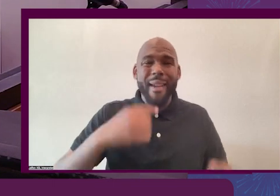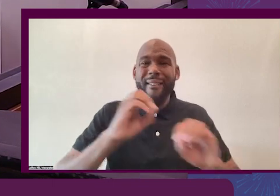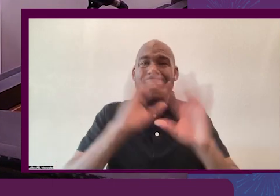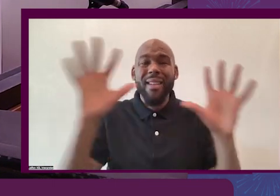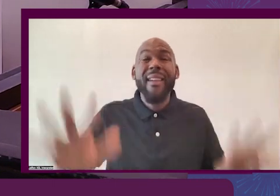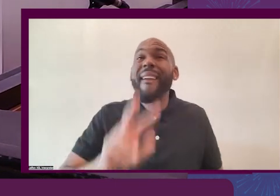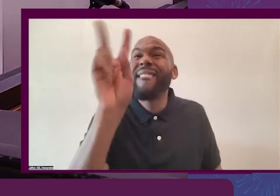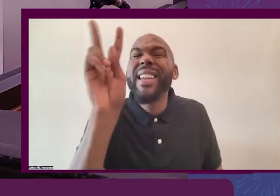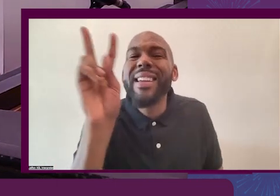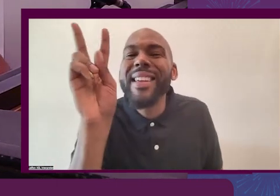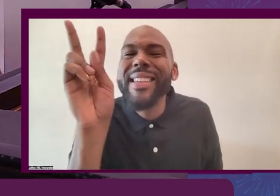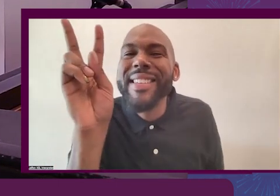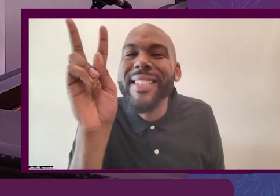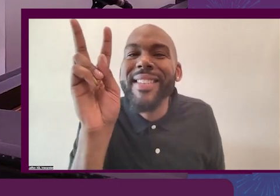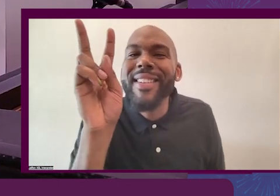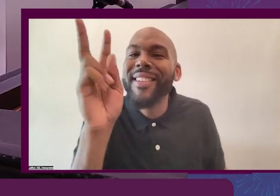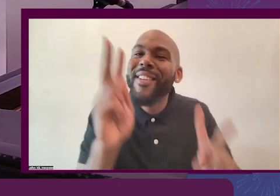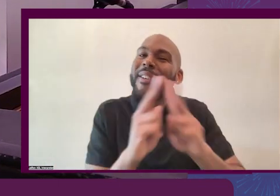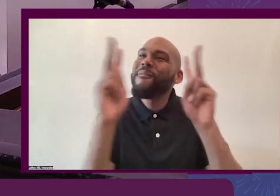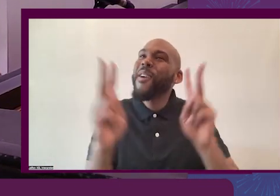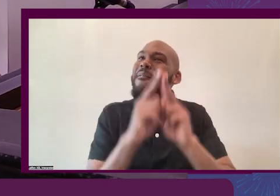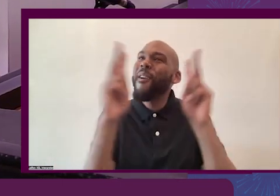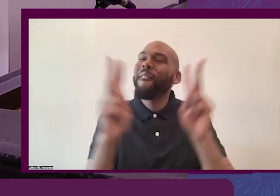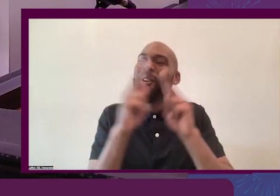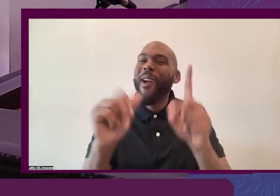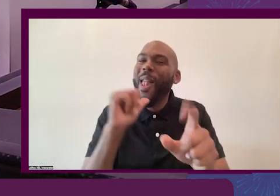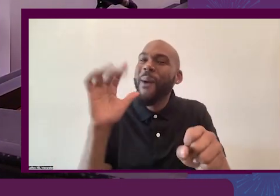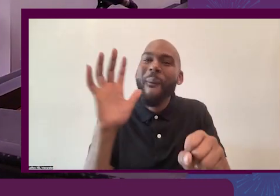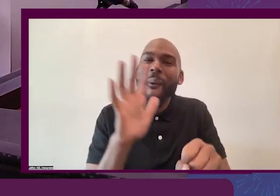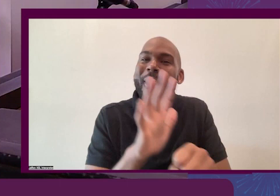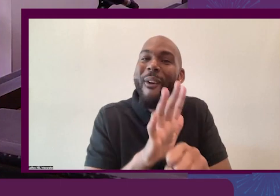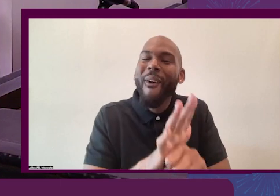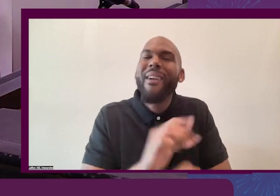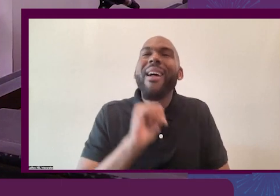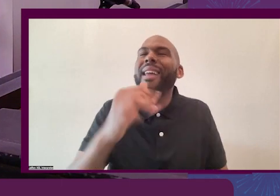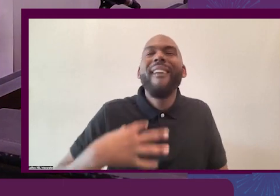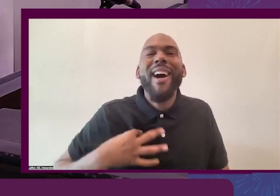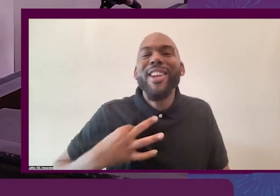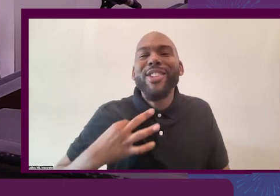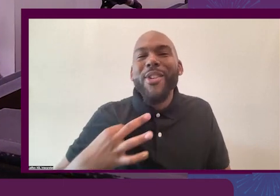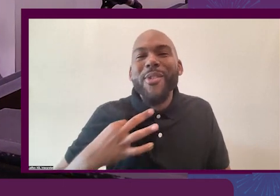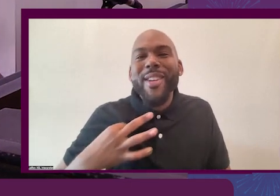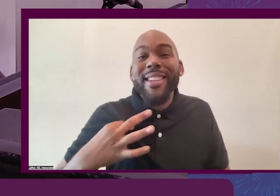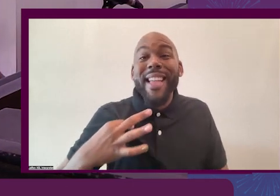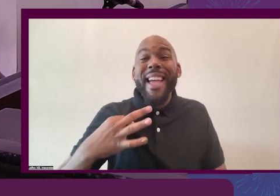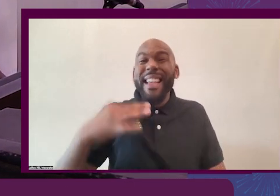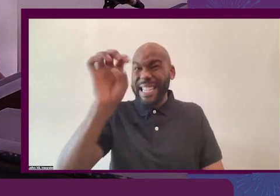for you and you for me. Very, very loyal, and that's